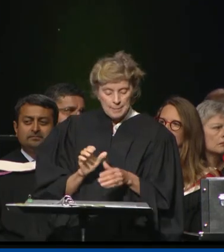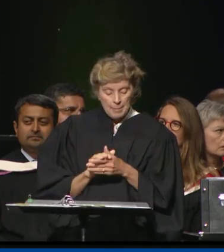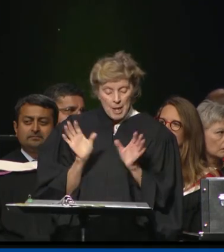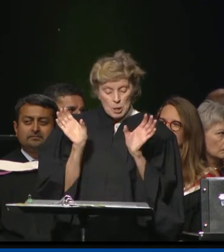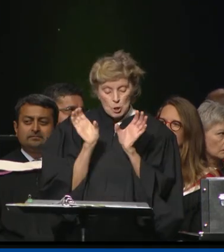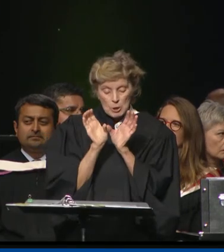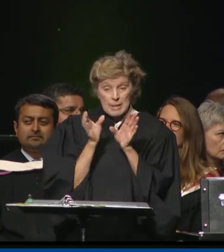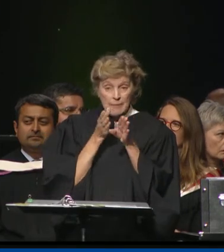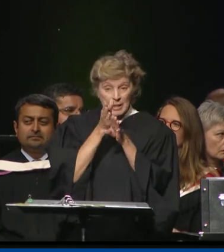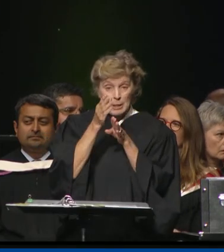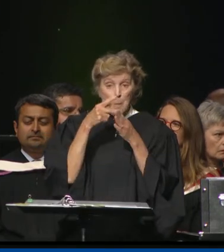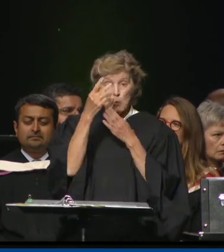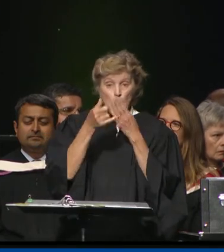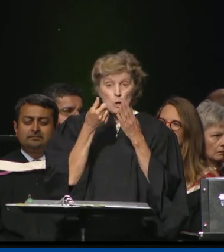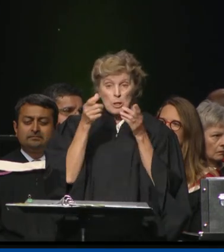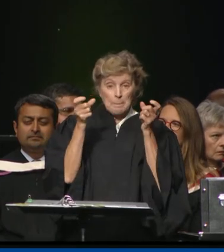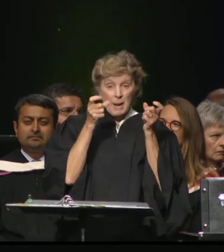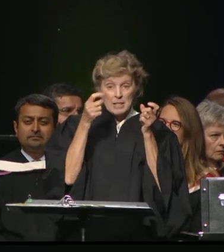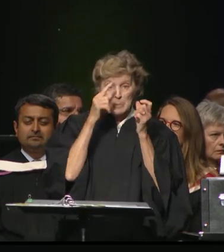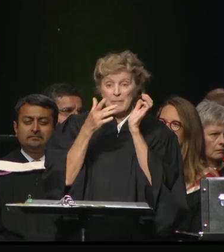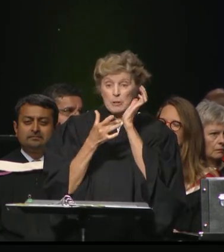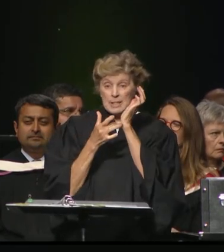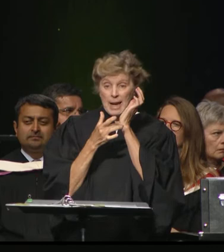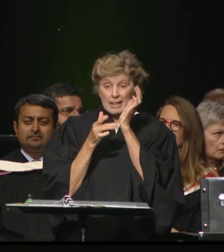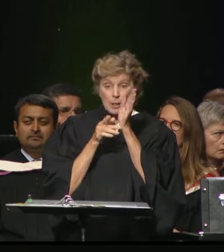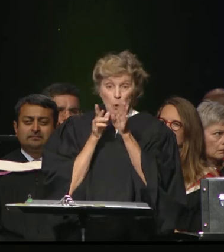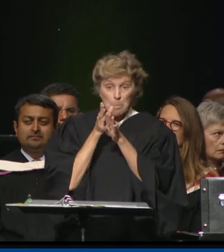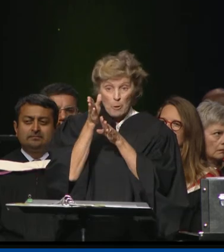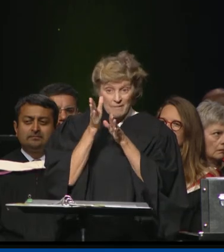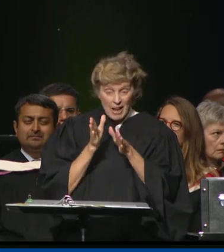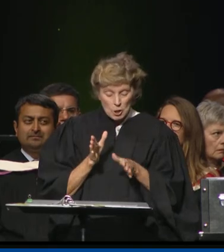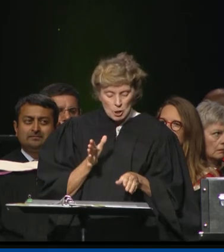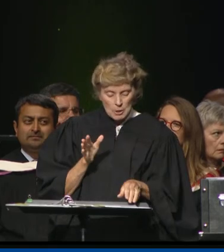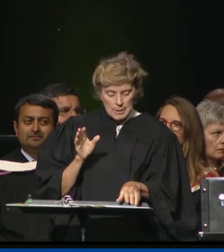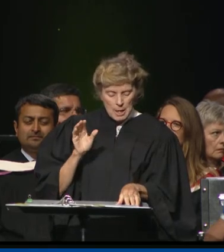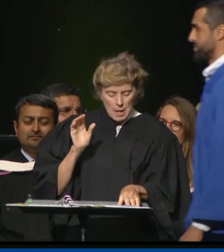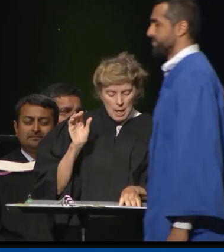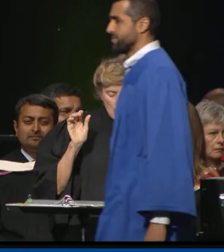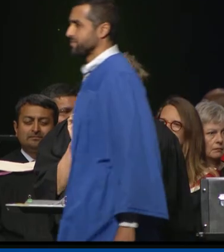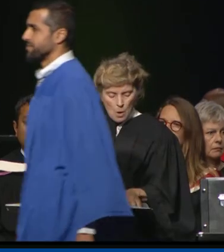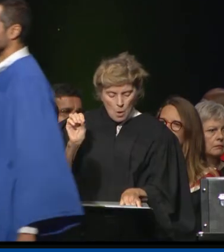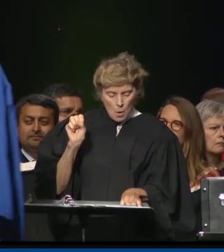Certificate in Project Management for Technical Professionals. Osama Bamasud.